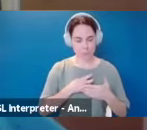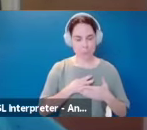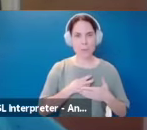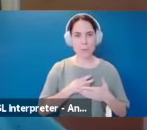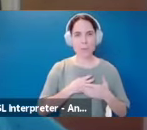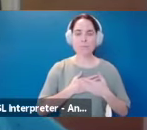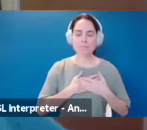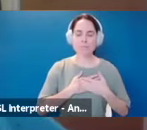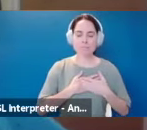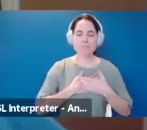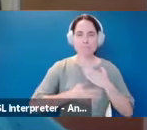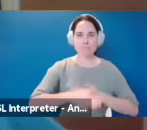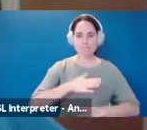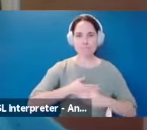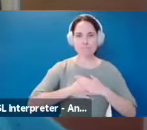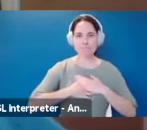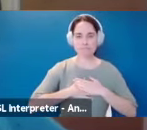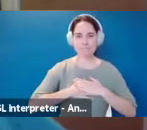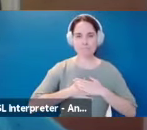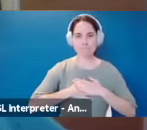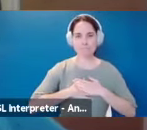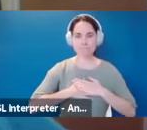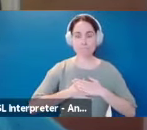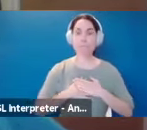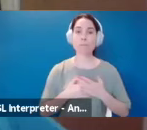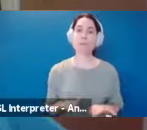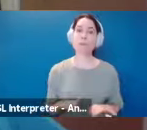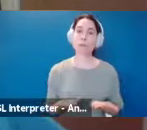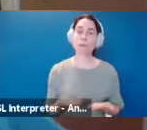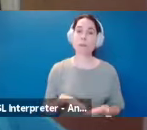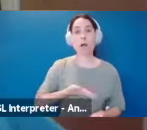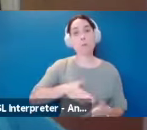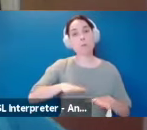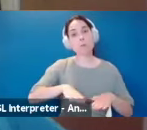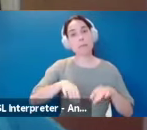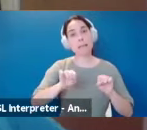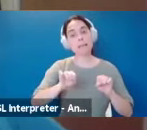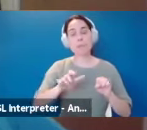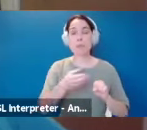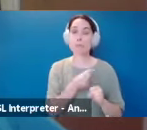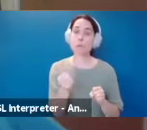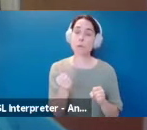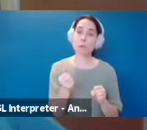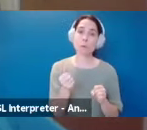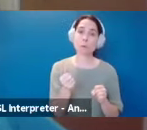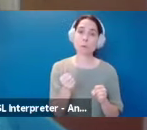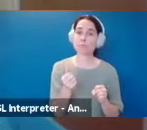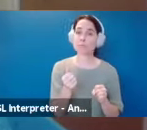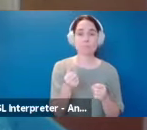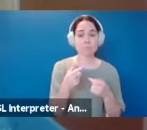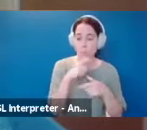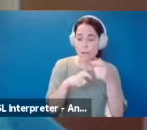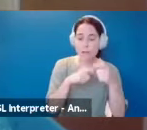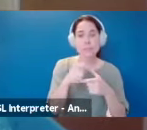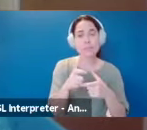So, so I'm just going to begin with a few words. I just really want to say that during